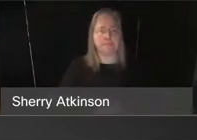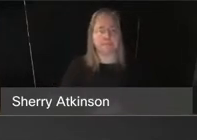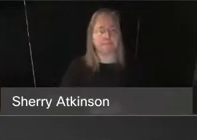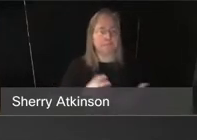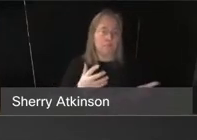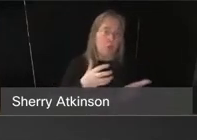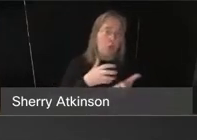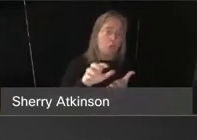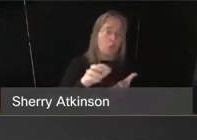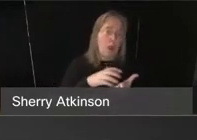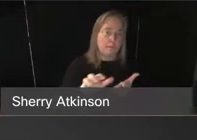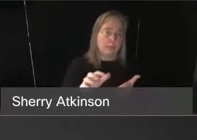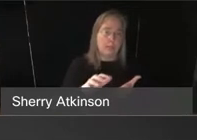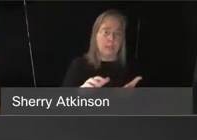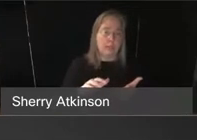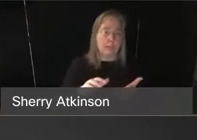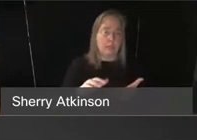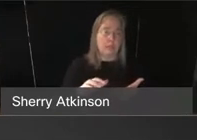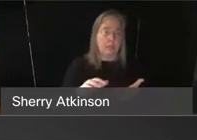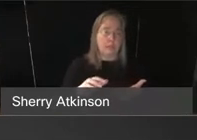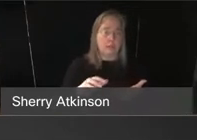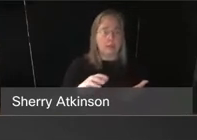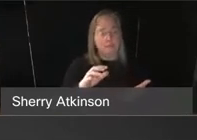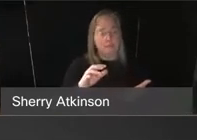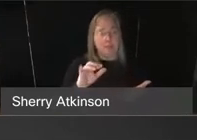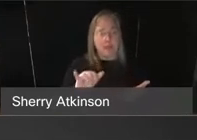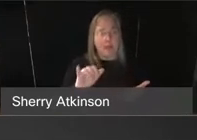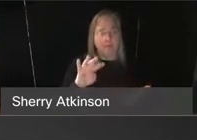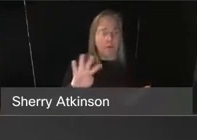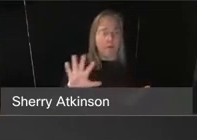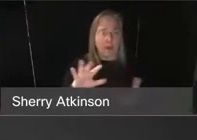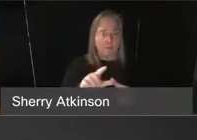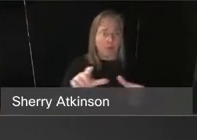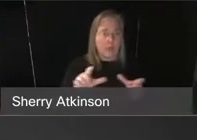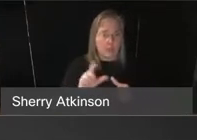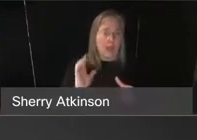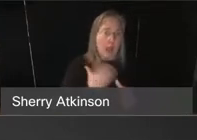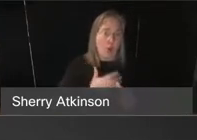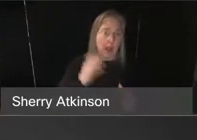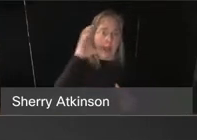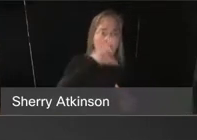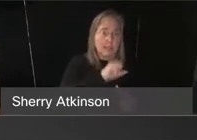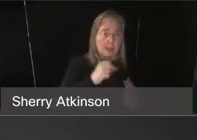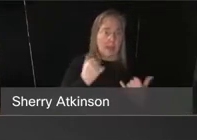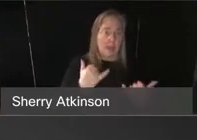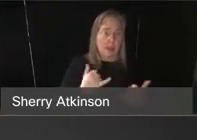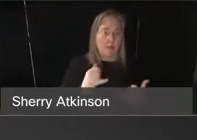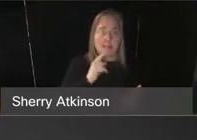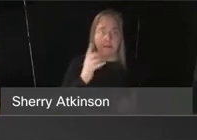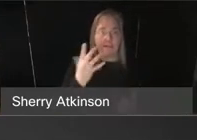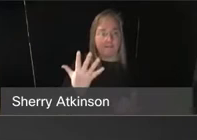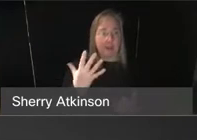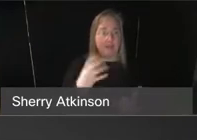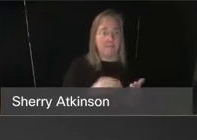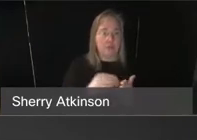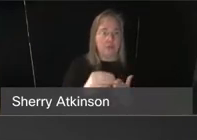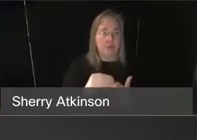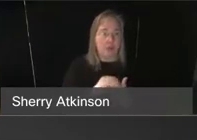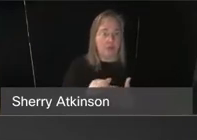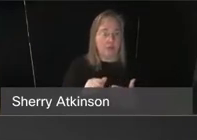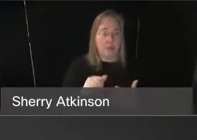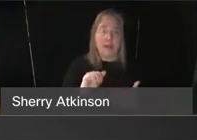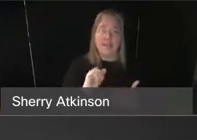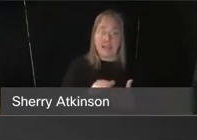to make repairs to these 45 locations, our estimate at this point is $5 million. These are